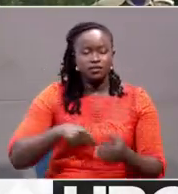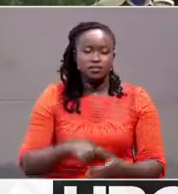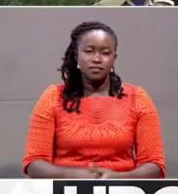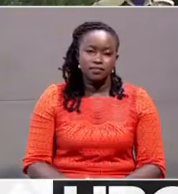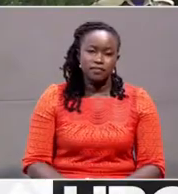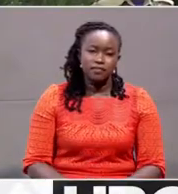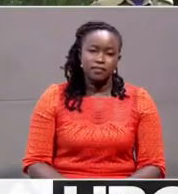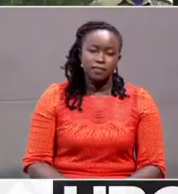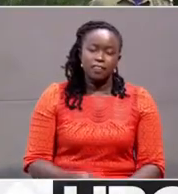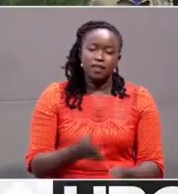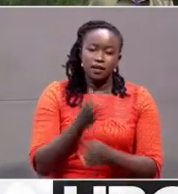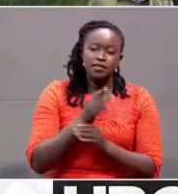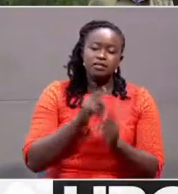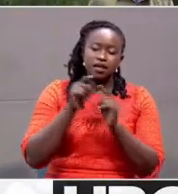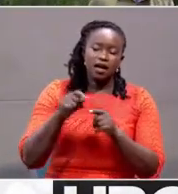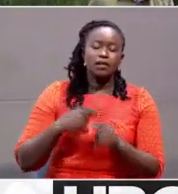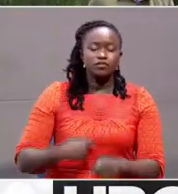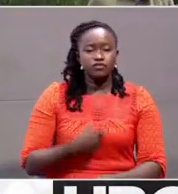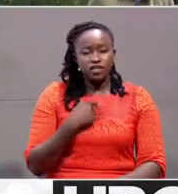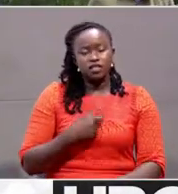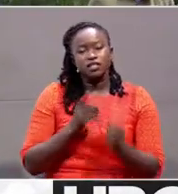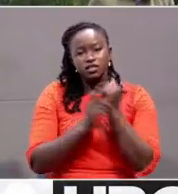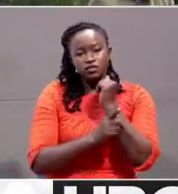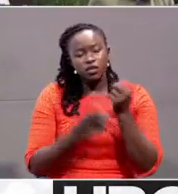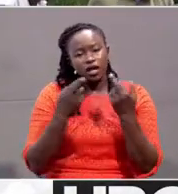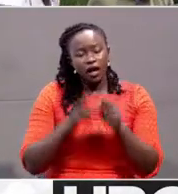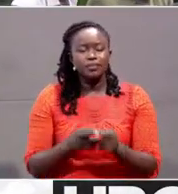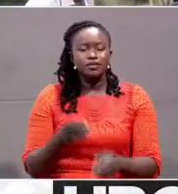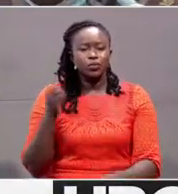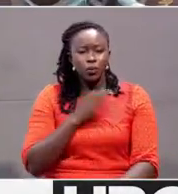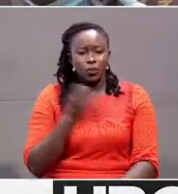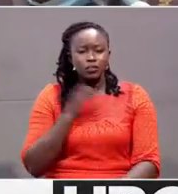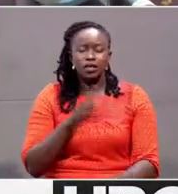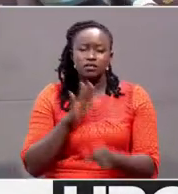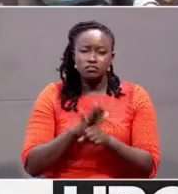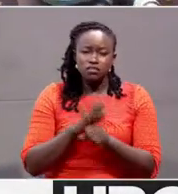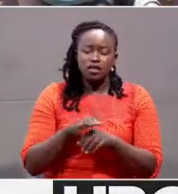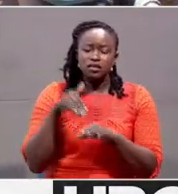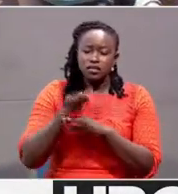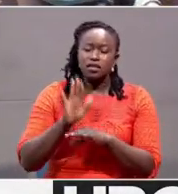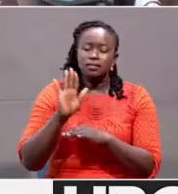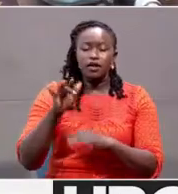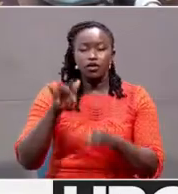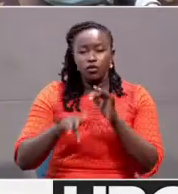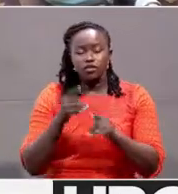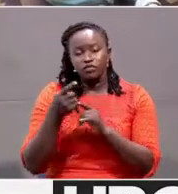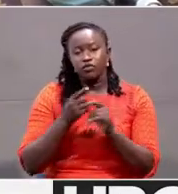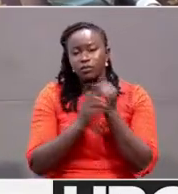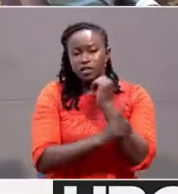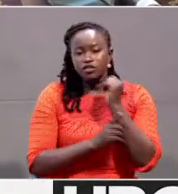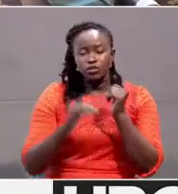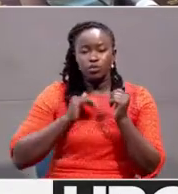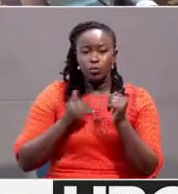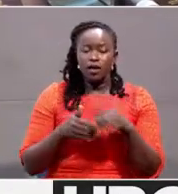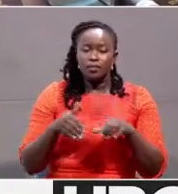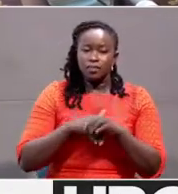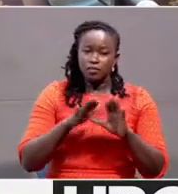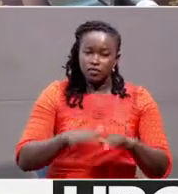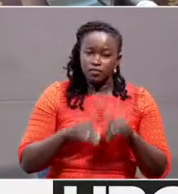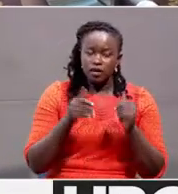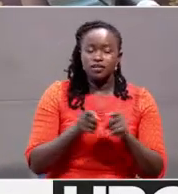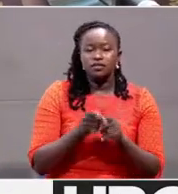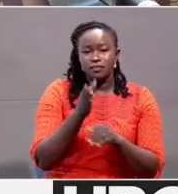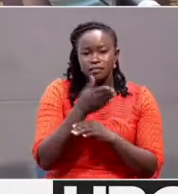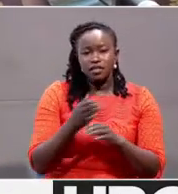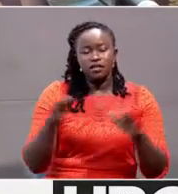The minister's visit to the district was after several complaints forwarded to her office by the district woman MP, also Minister